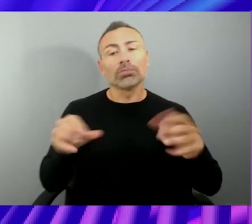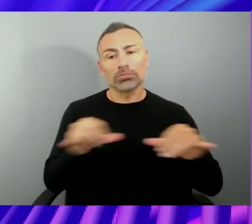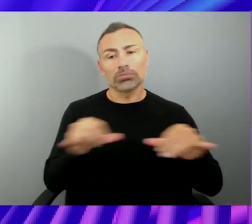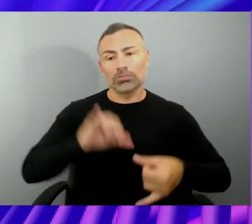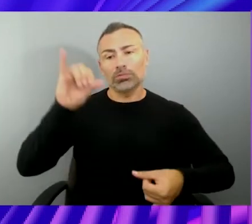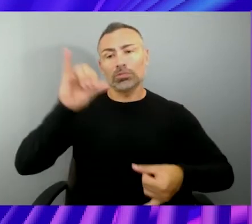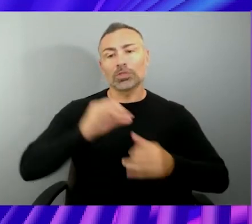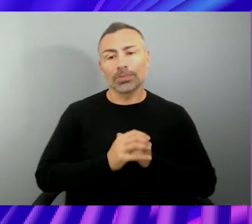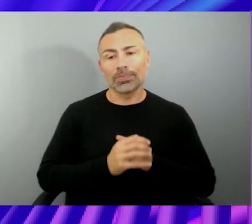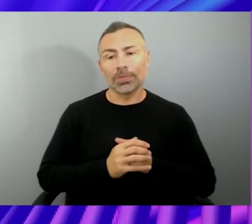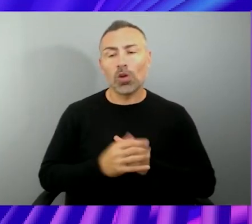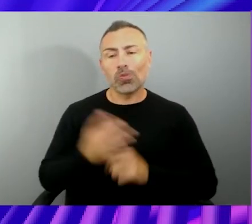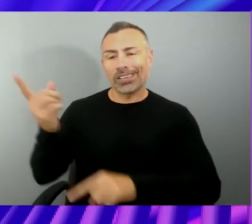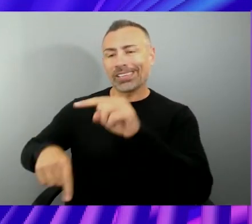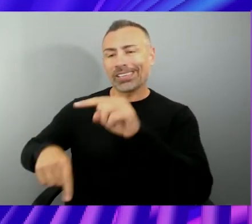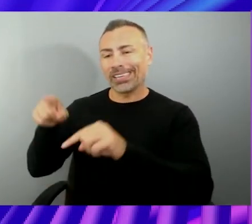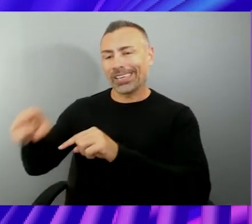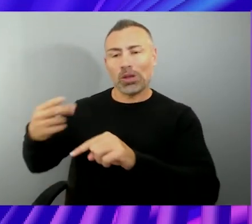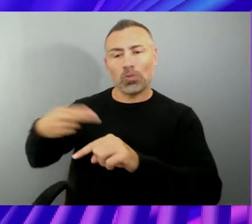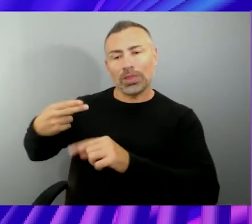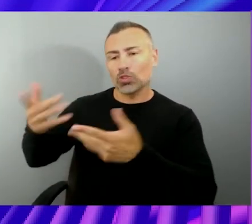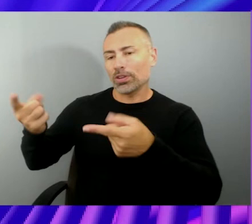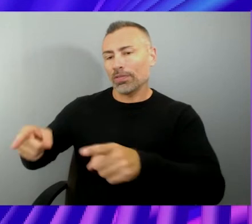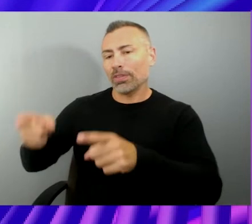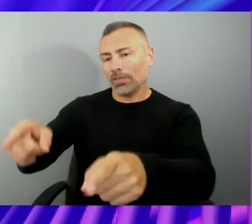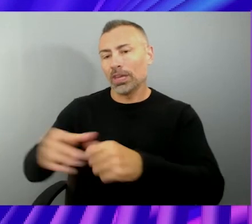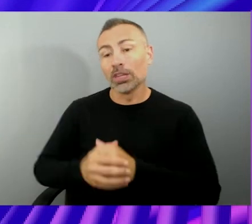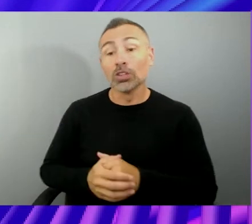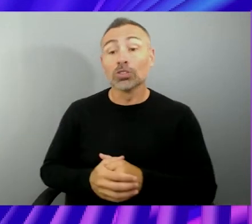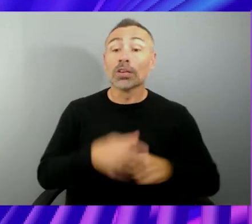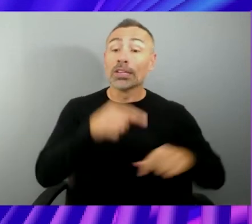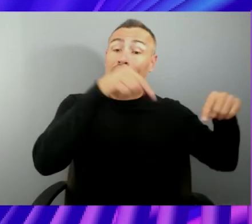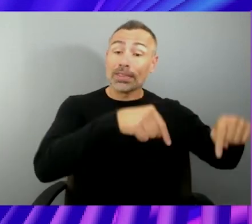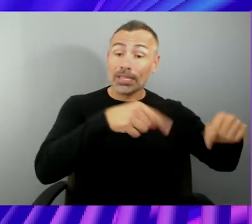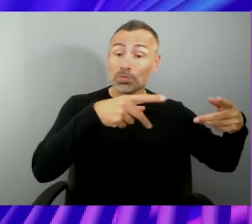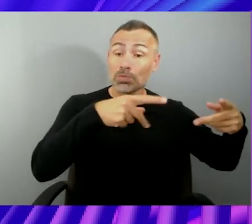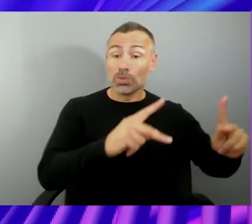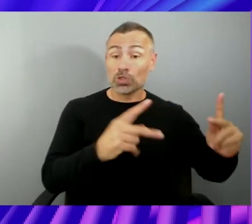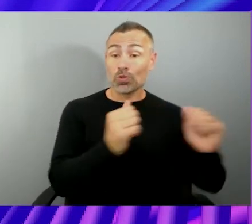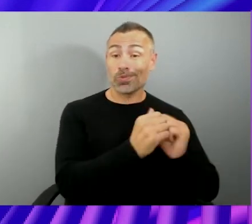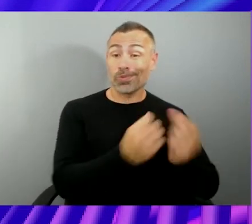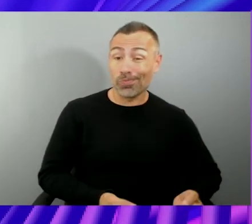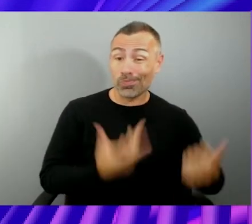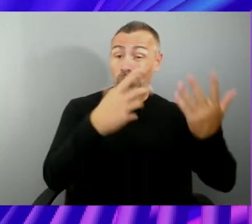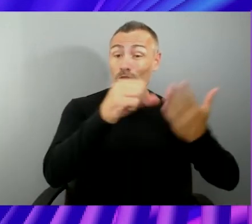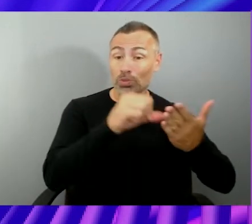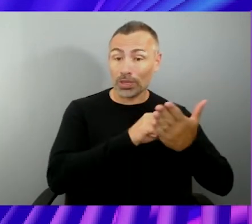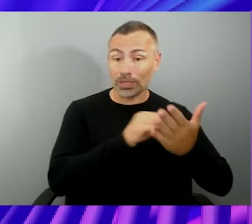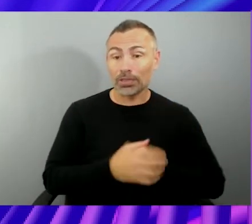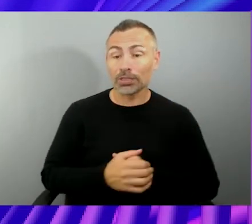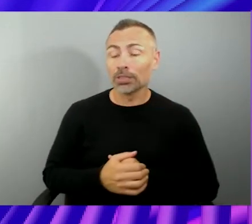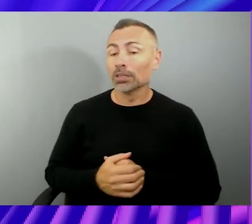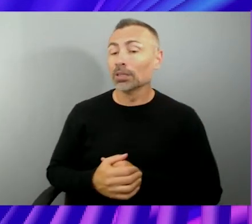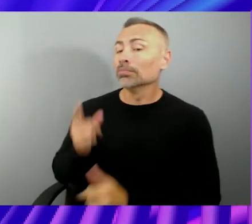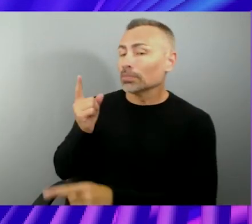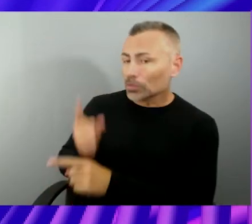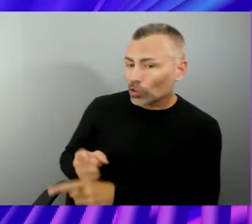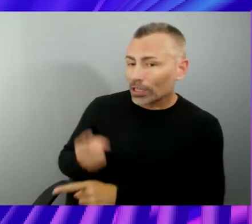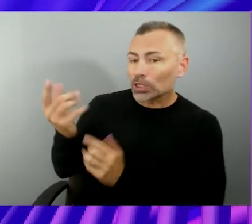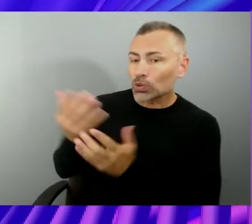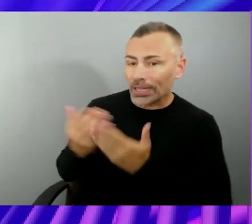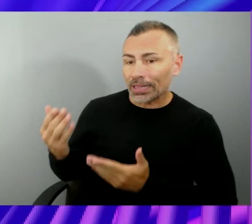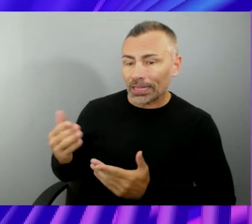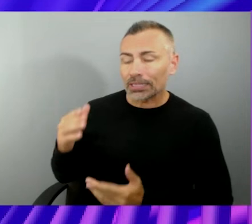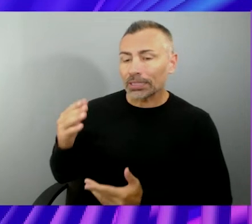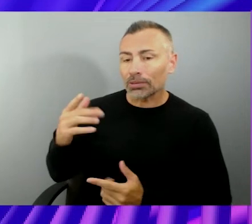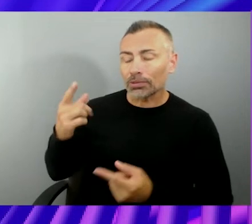that's what this allows us to do, is multiple accounts. Right. Right. So that's one of the things that we found, working on incidents, is that